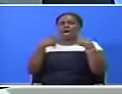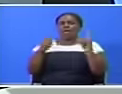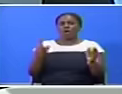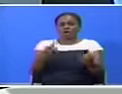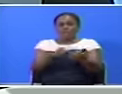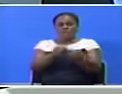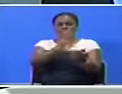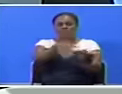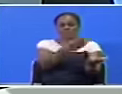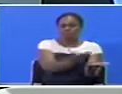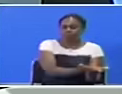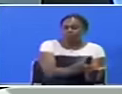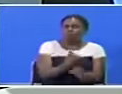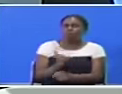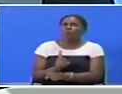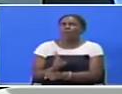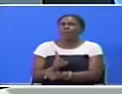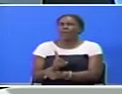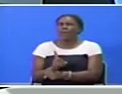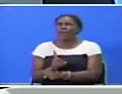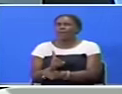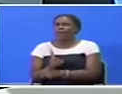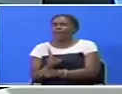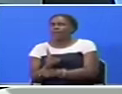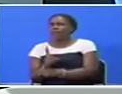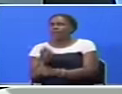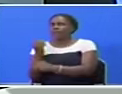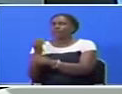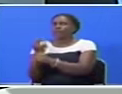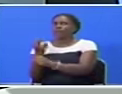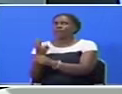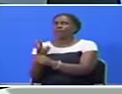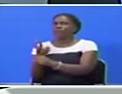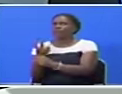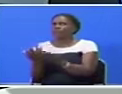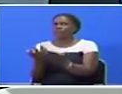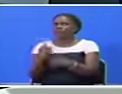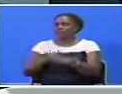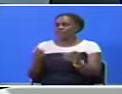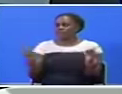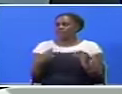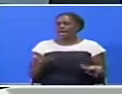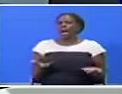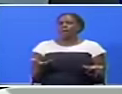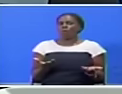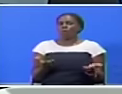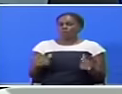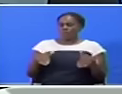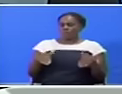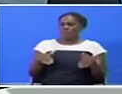maize arrives here on the May 12th, and people are like, what? What happened? What was this timeline? Yeah. What were we waiting